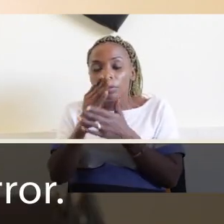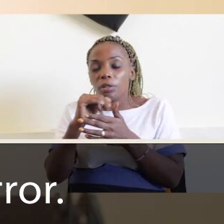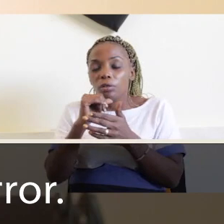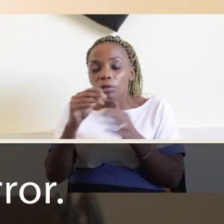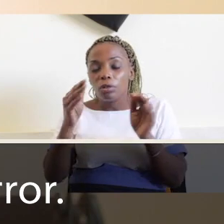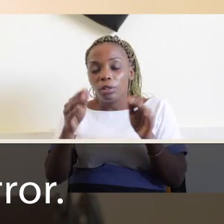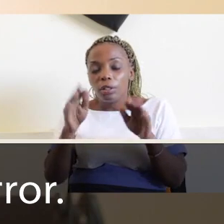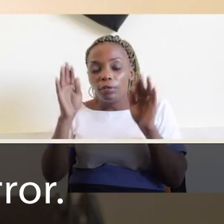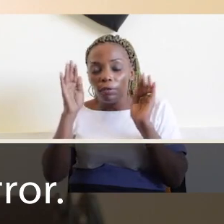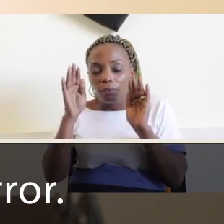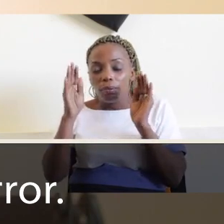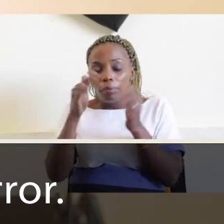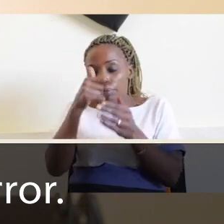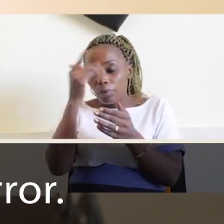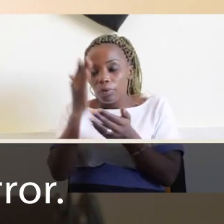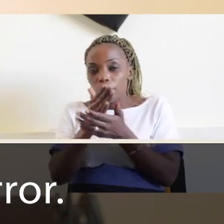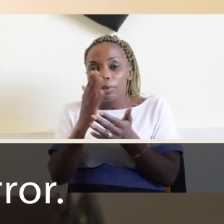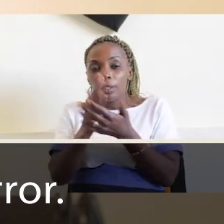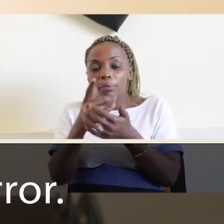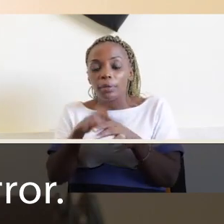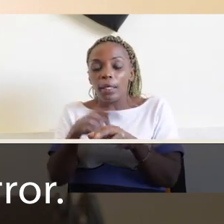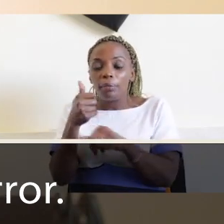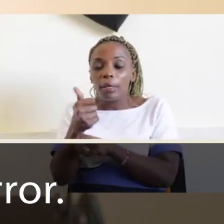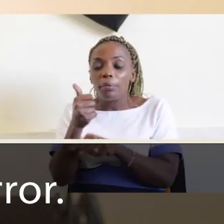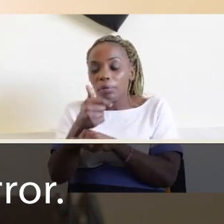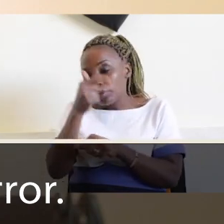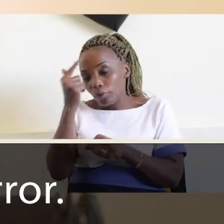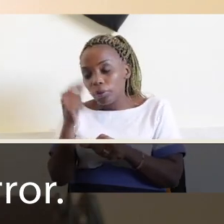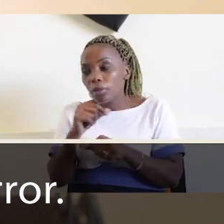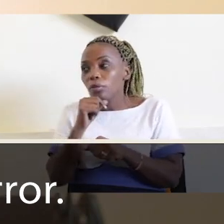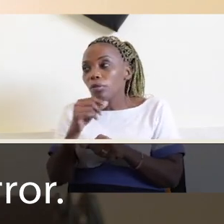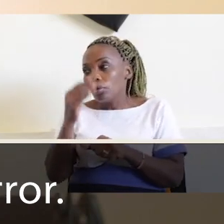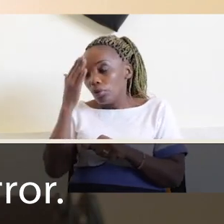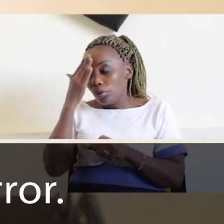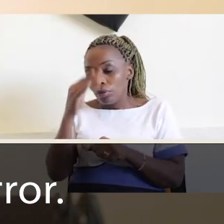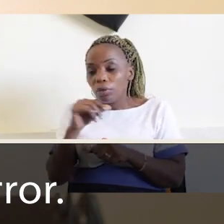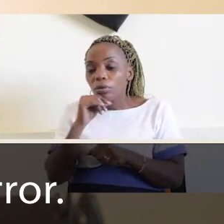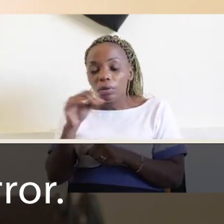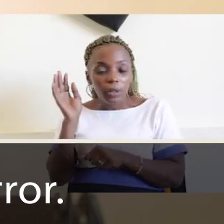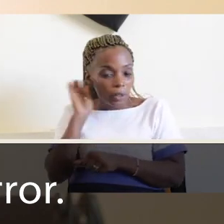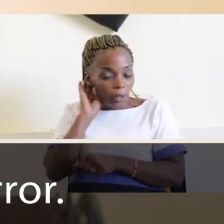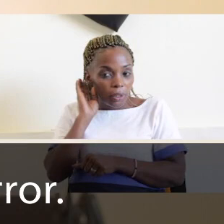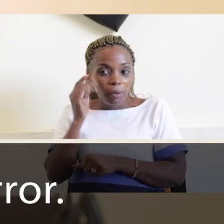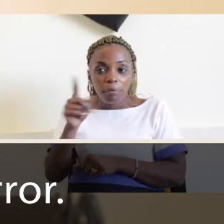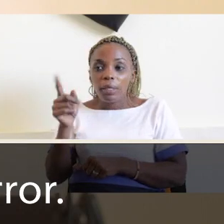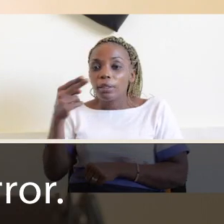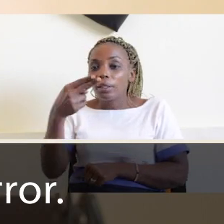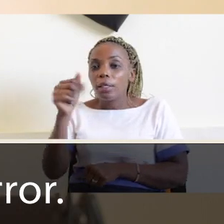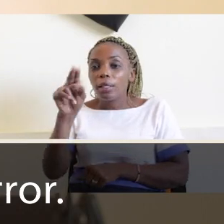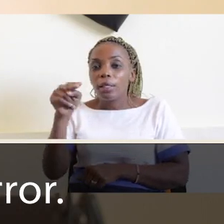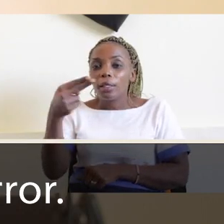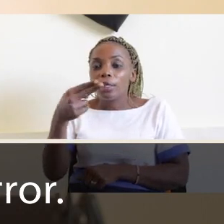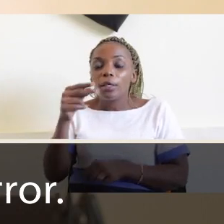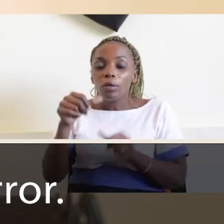did not know, and because he did not hear her. Hannah